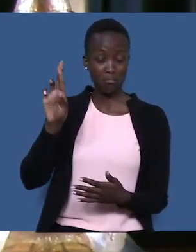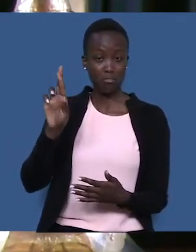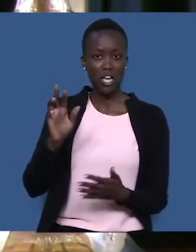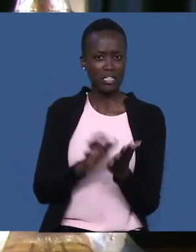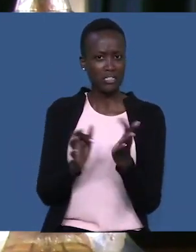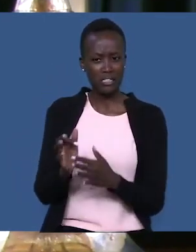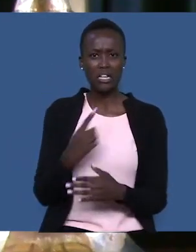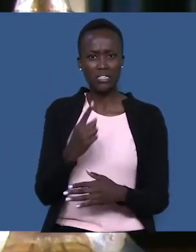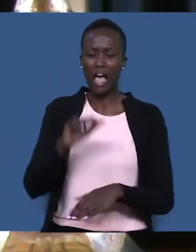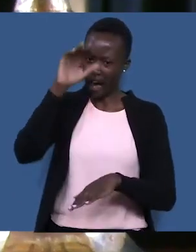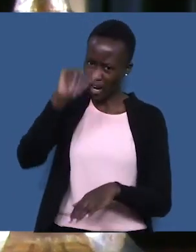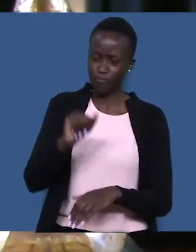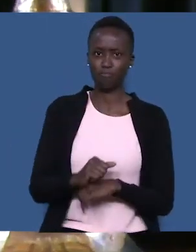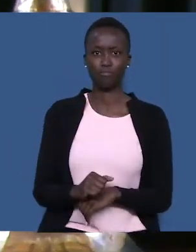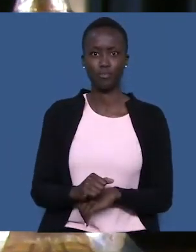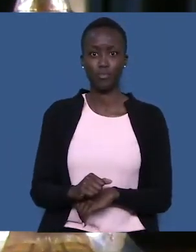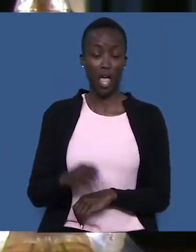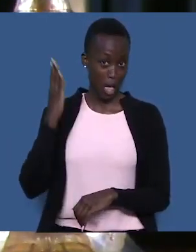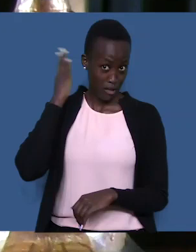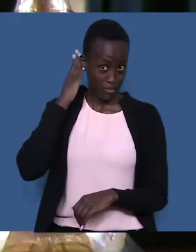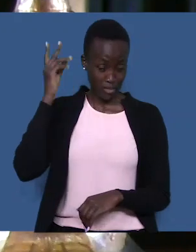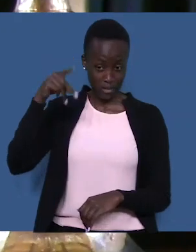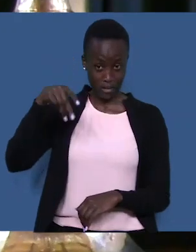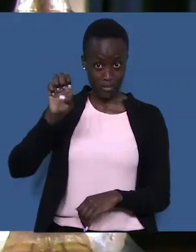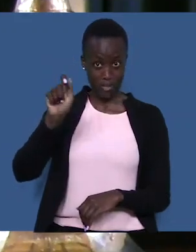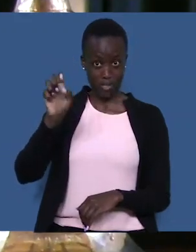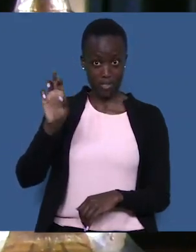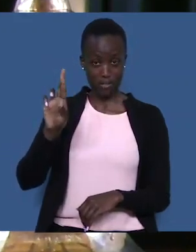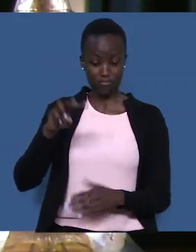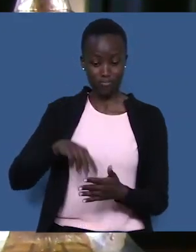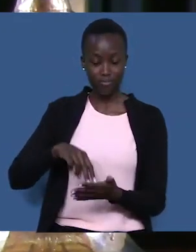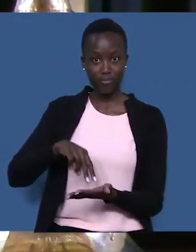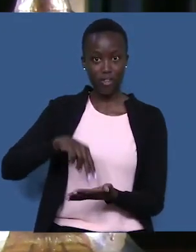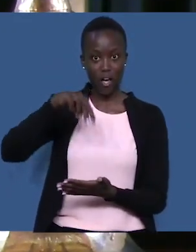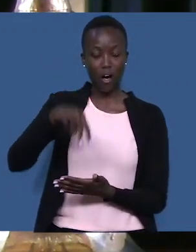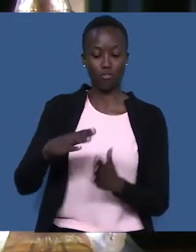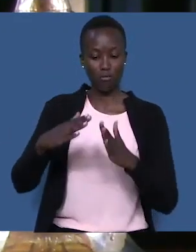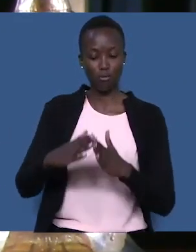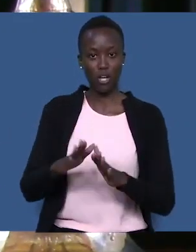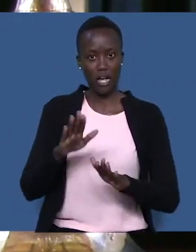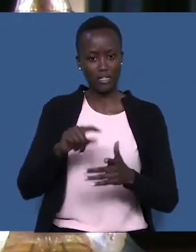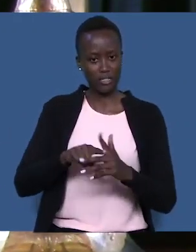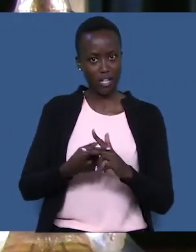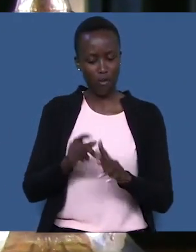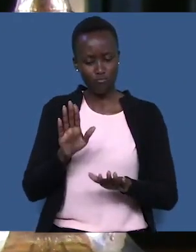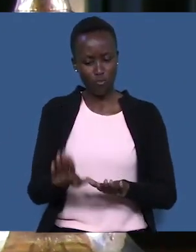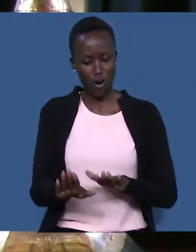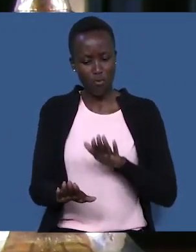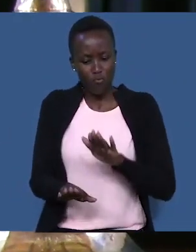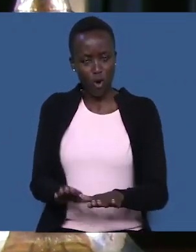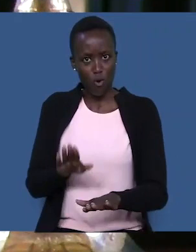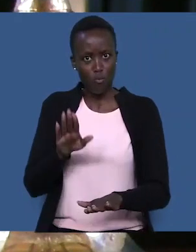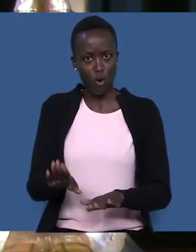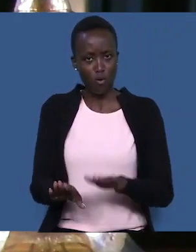come. And Peter steps out of the boat and begins to walk to Jesus on water. But the Bible says,